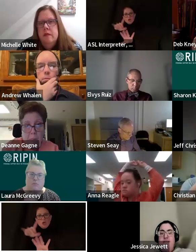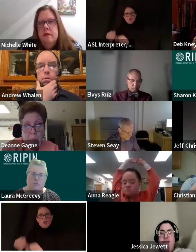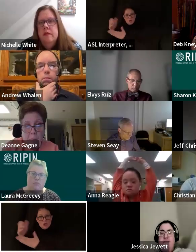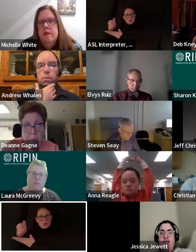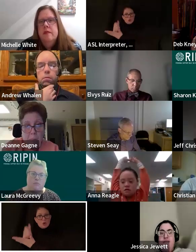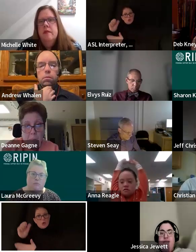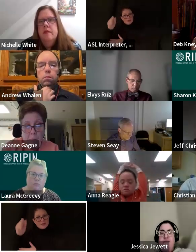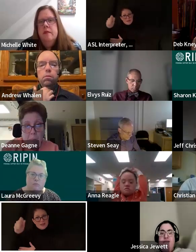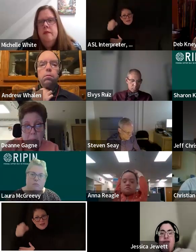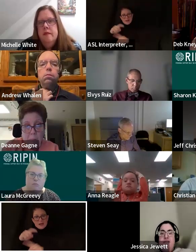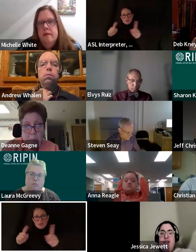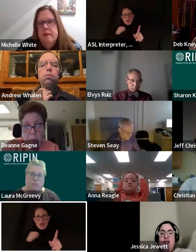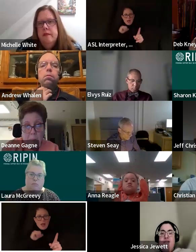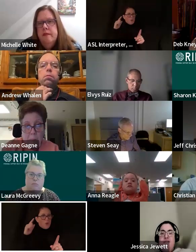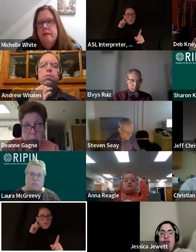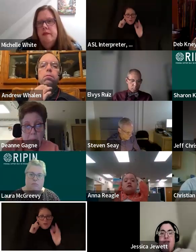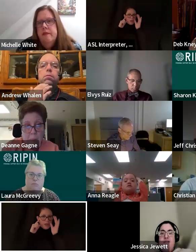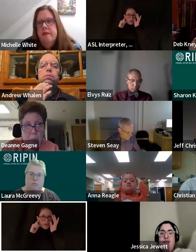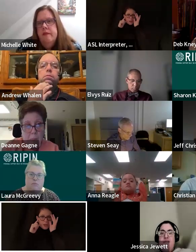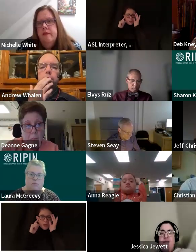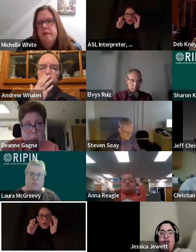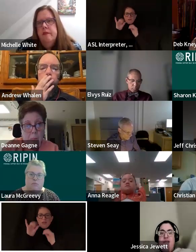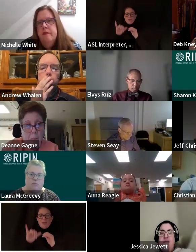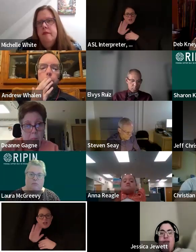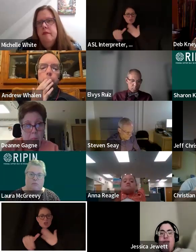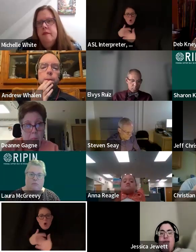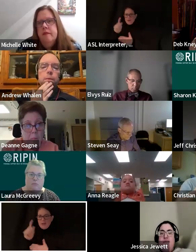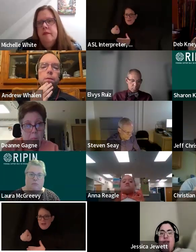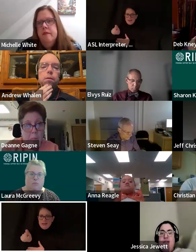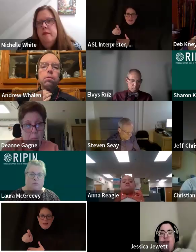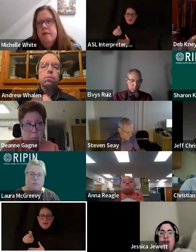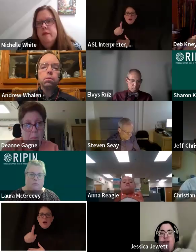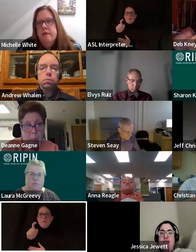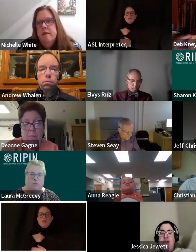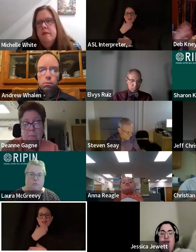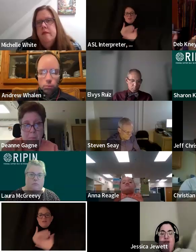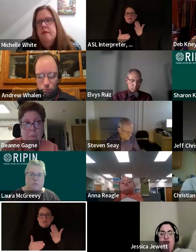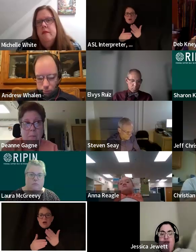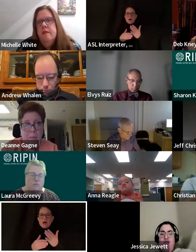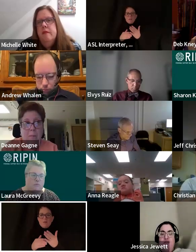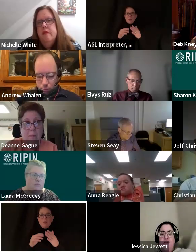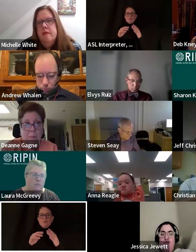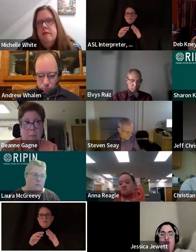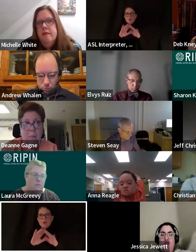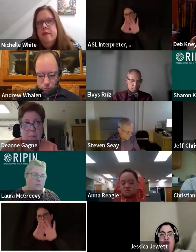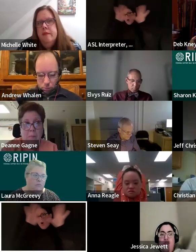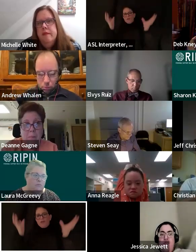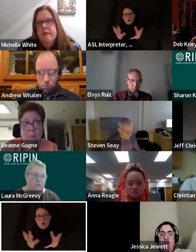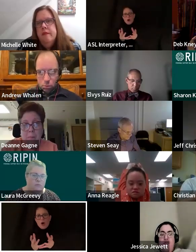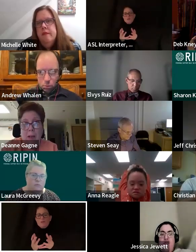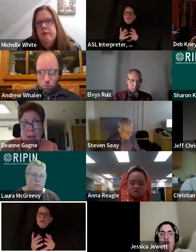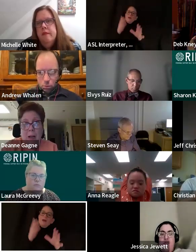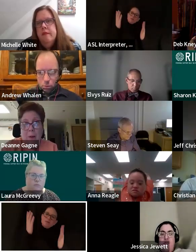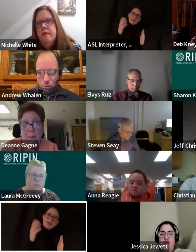but I don't think that's going to be all that they need because there's got to be some kind of overall because it's a